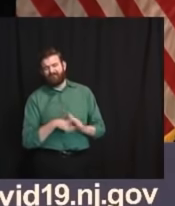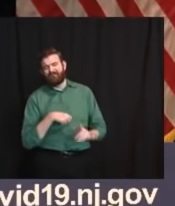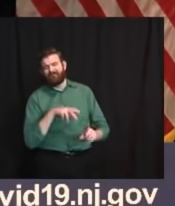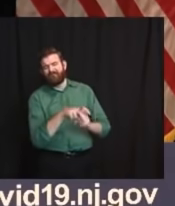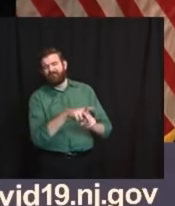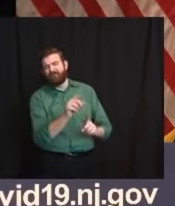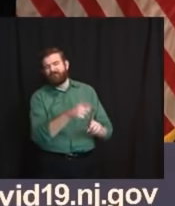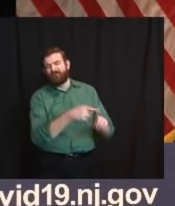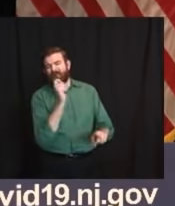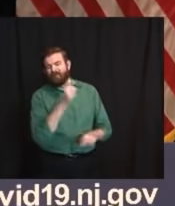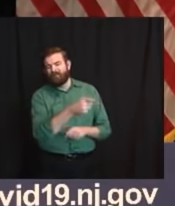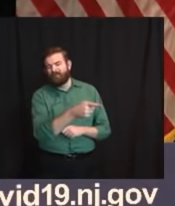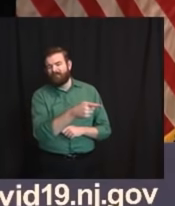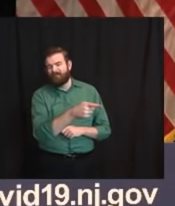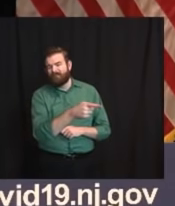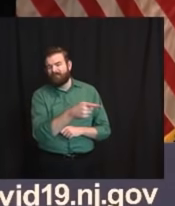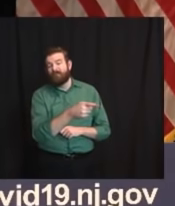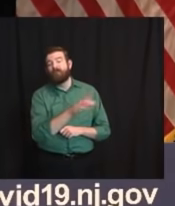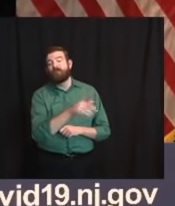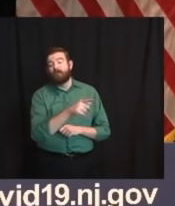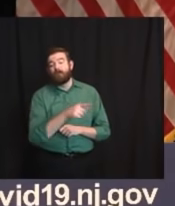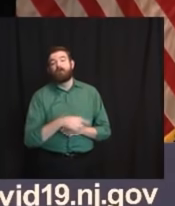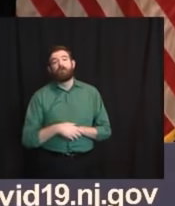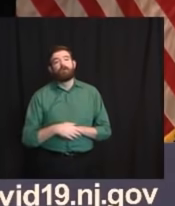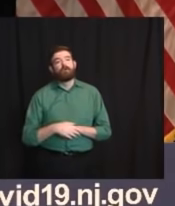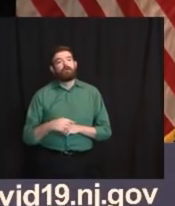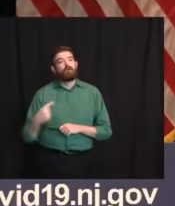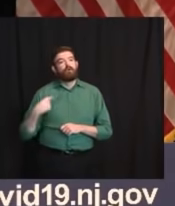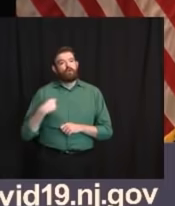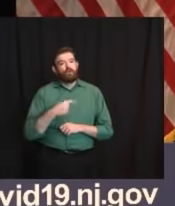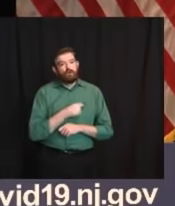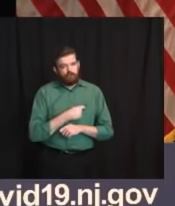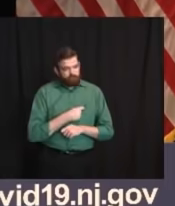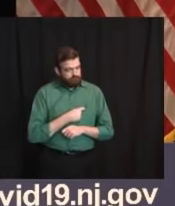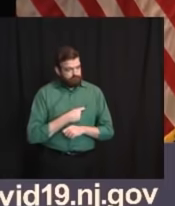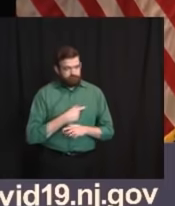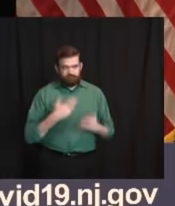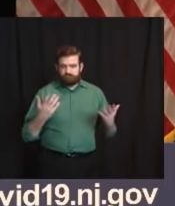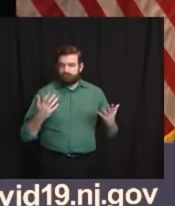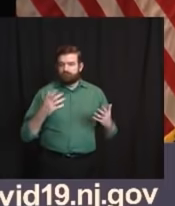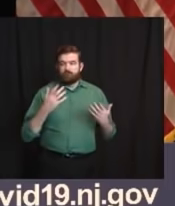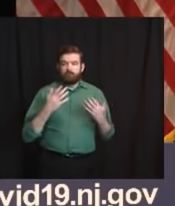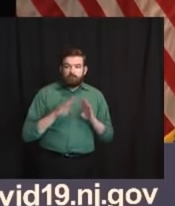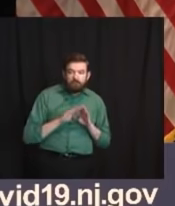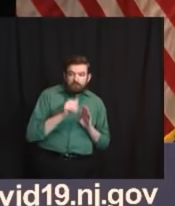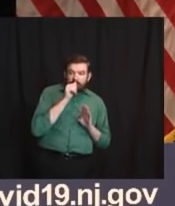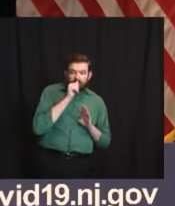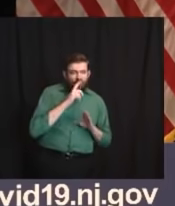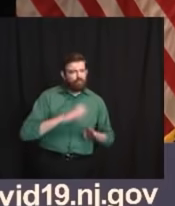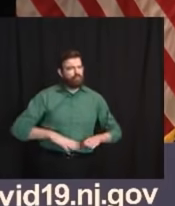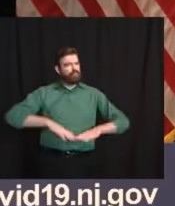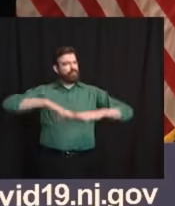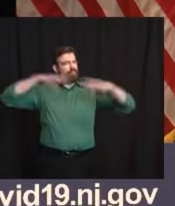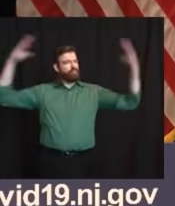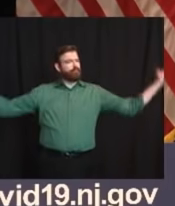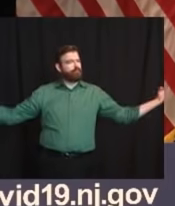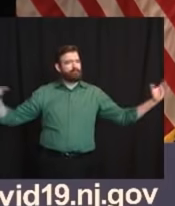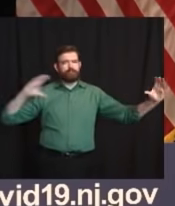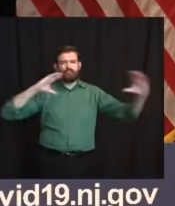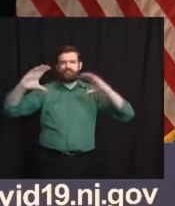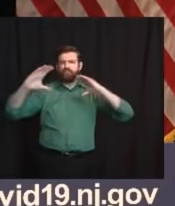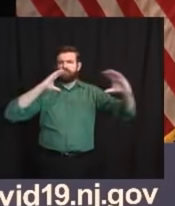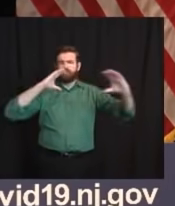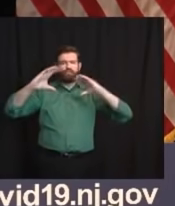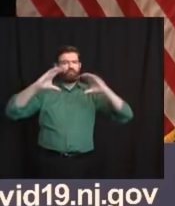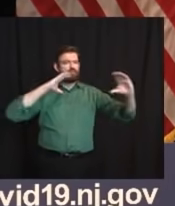for transparency, for democracy that's as wide open as possible. We have literally marched down